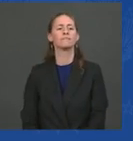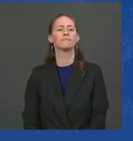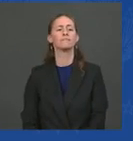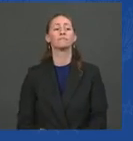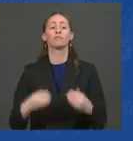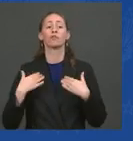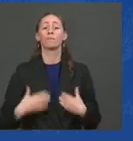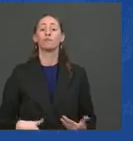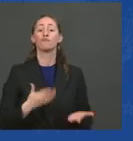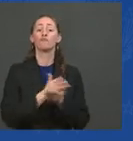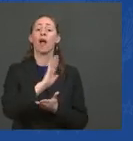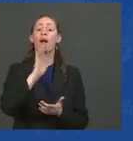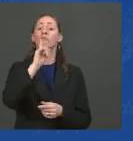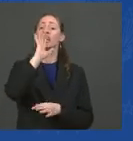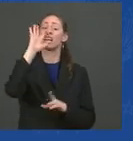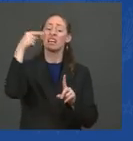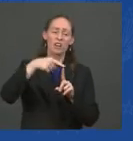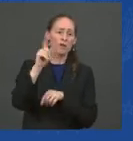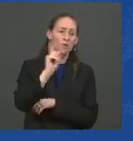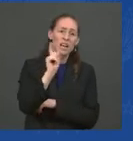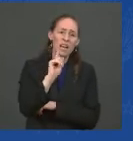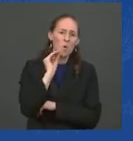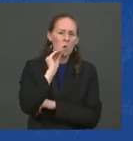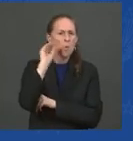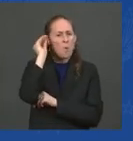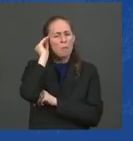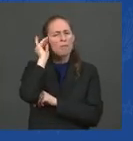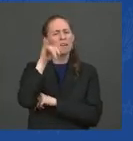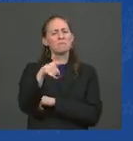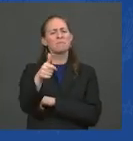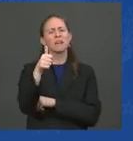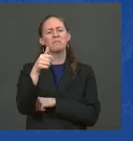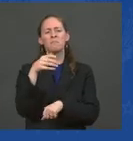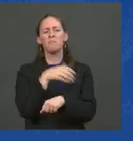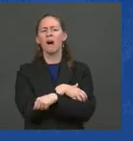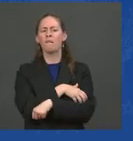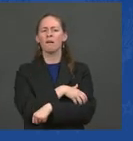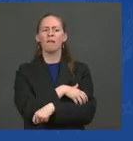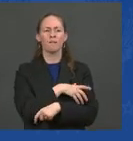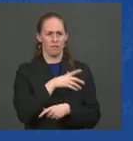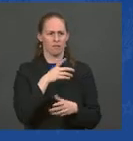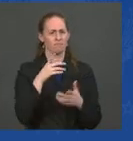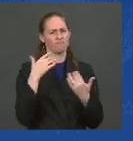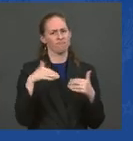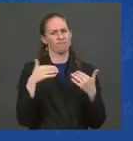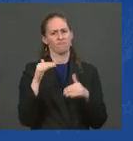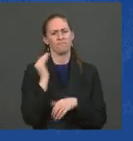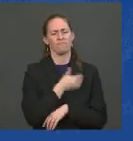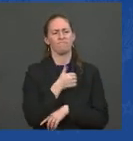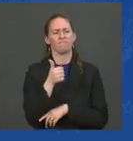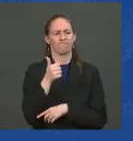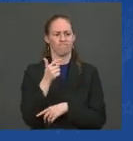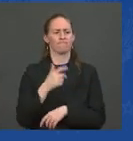most powerful and persuasive tools in our foreign policy